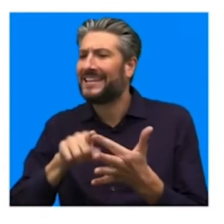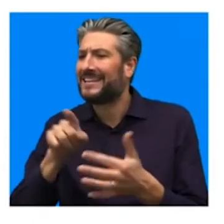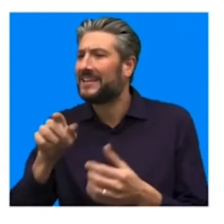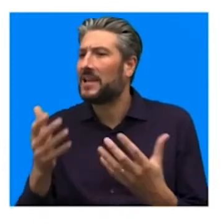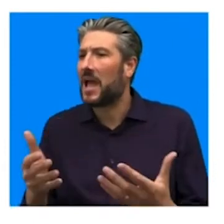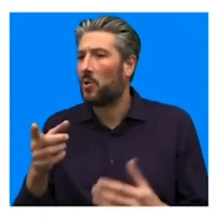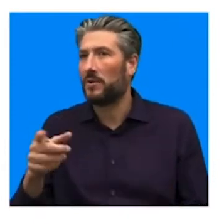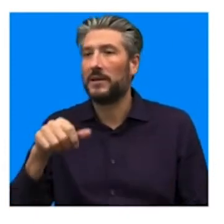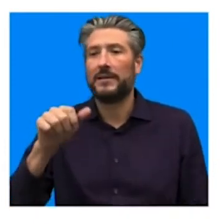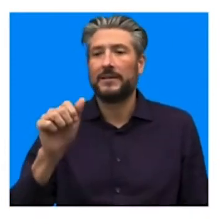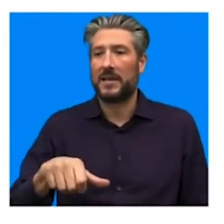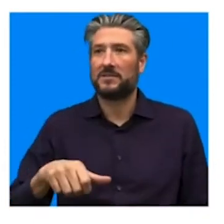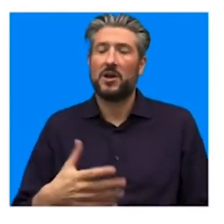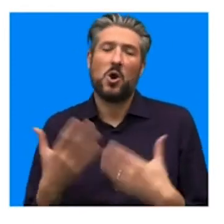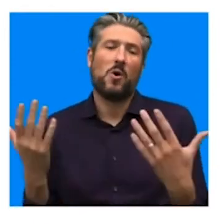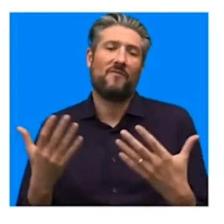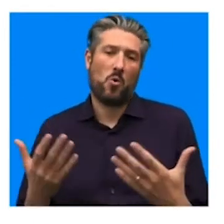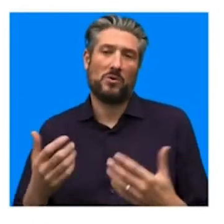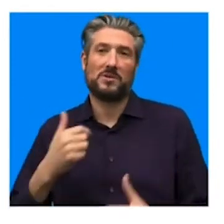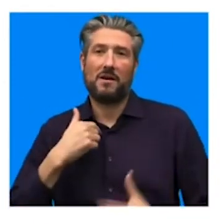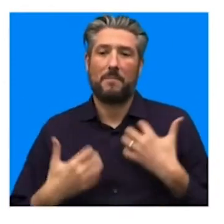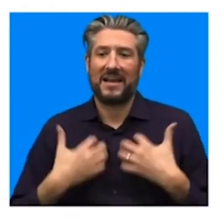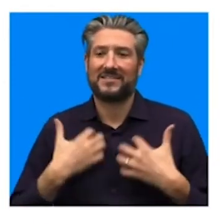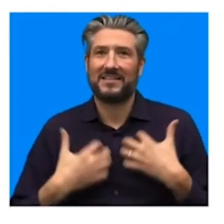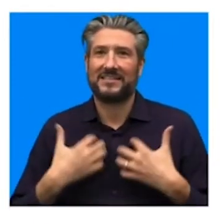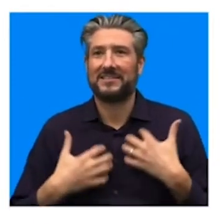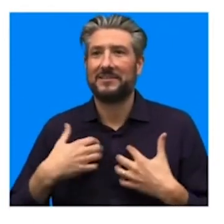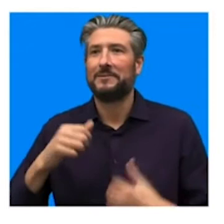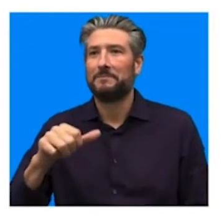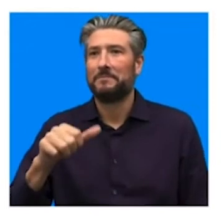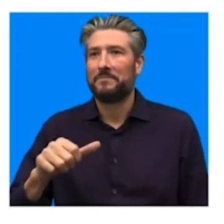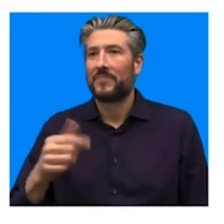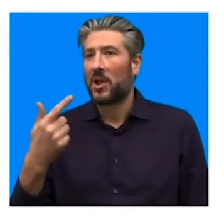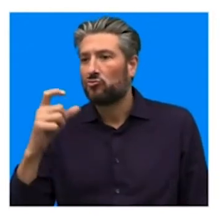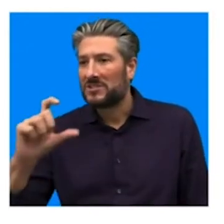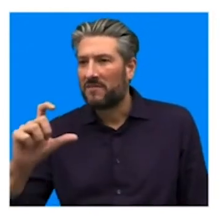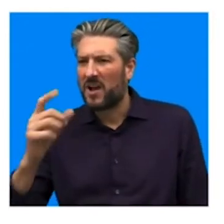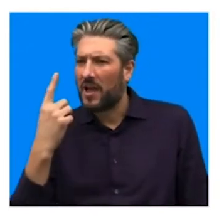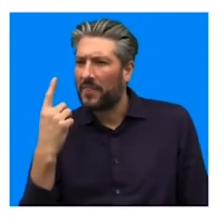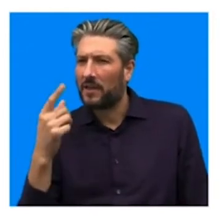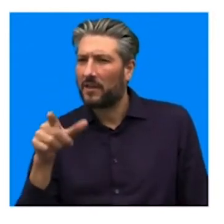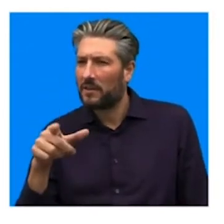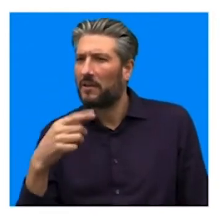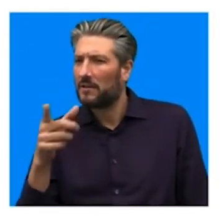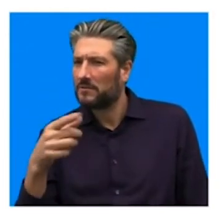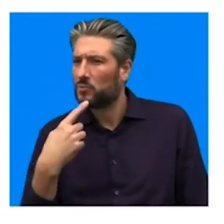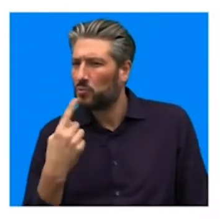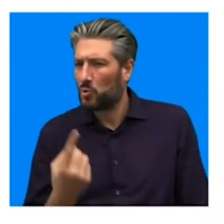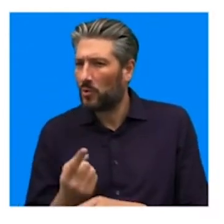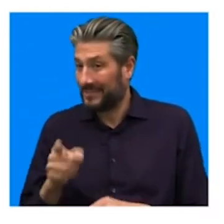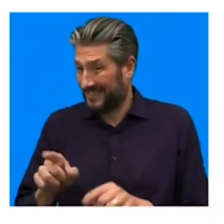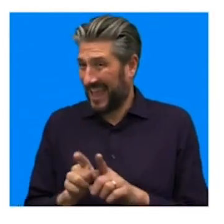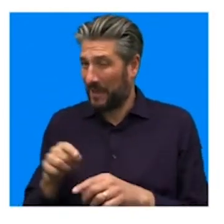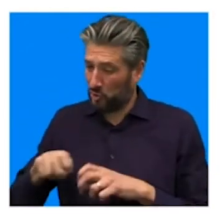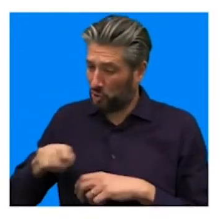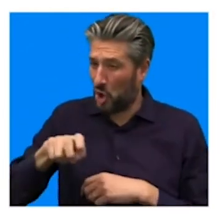Yes, of course, I'm really, really excited. And Christopher, I think we've been through this journey before. And what he's not saying is